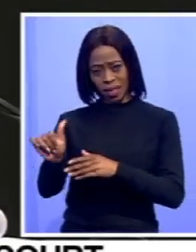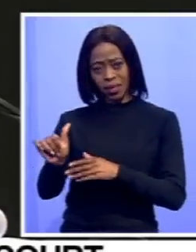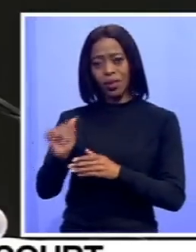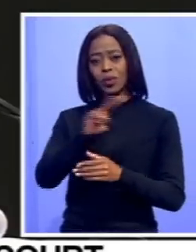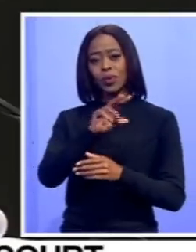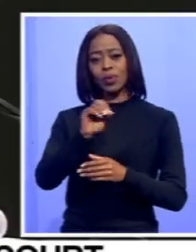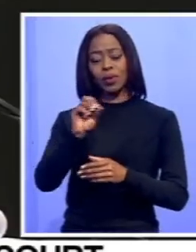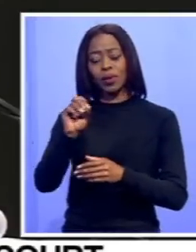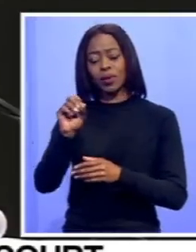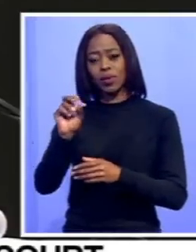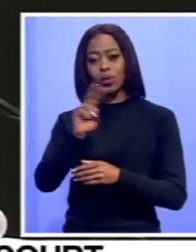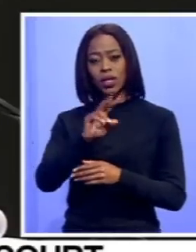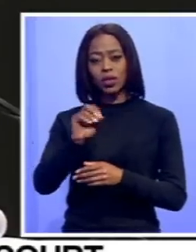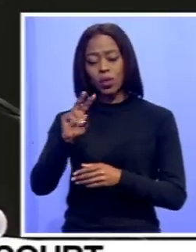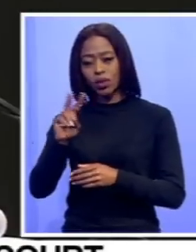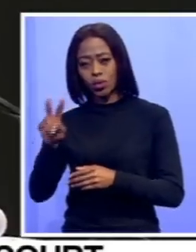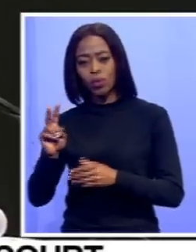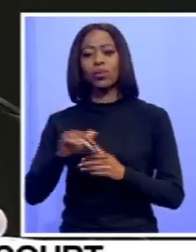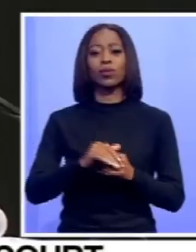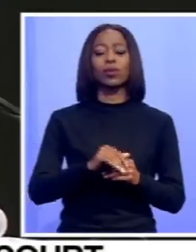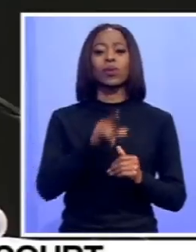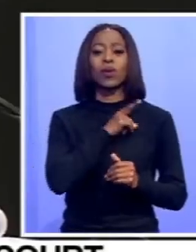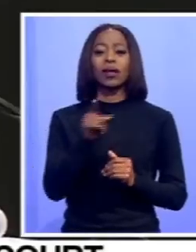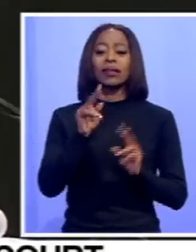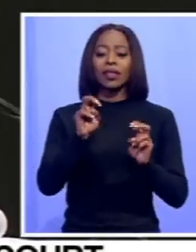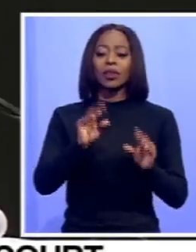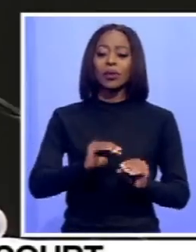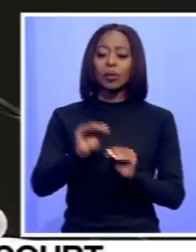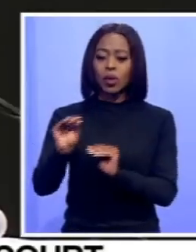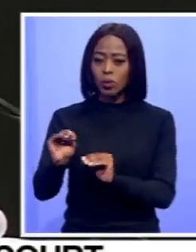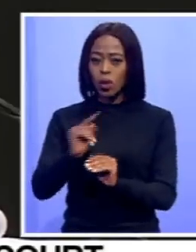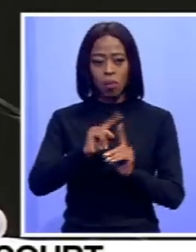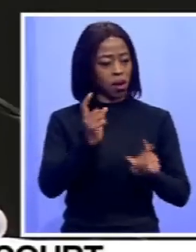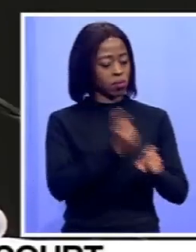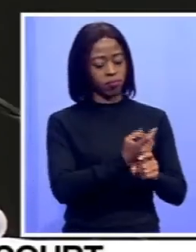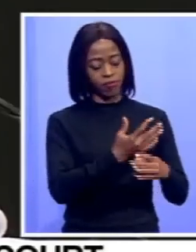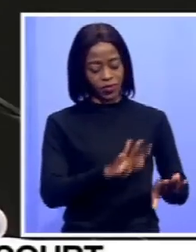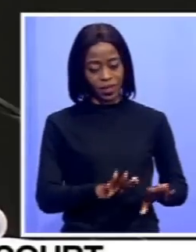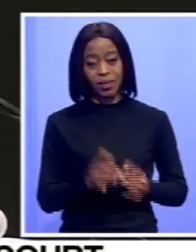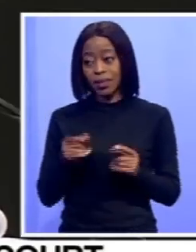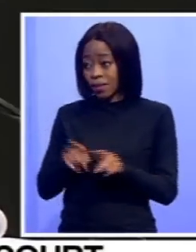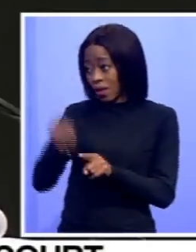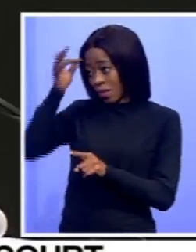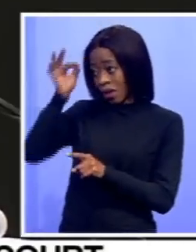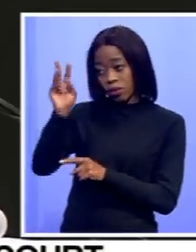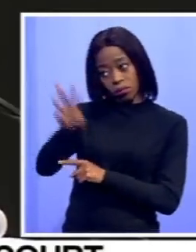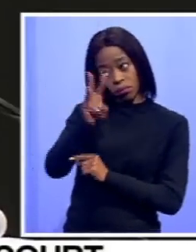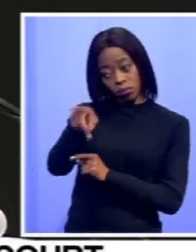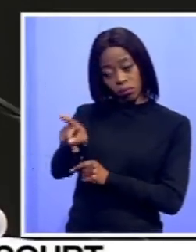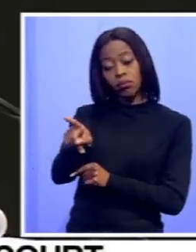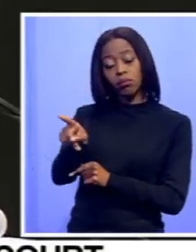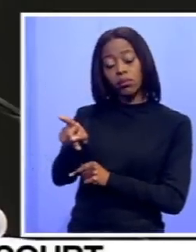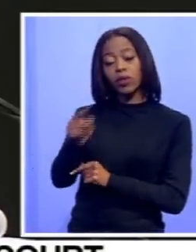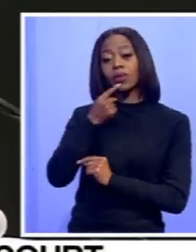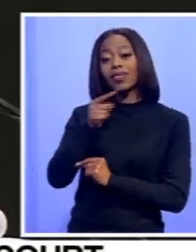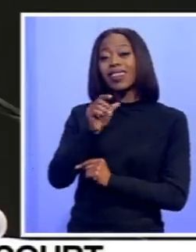47. Thereafter, the state applied for a postponement of the matter, which was opposed. 48. The state was then warned by the presiding magistrate that